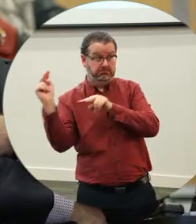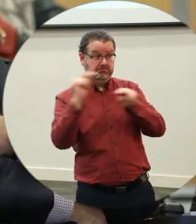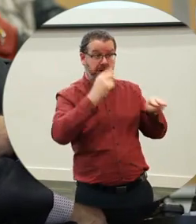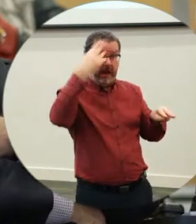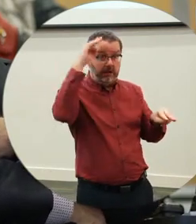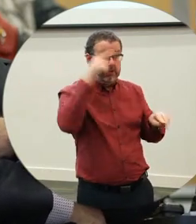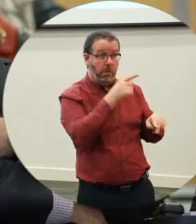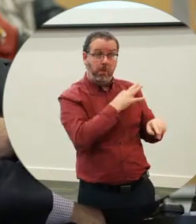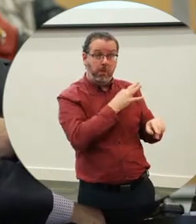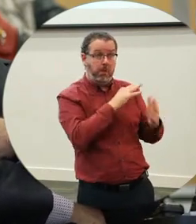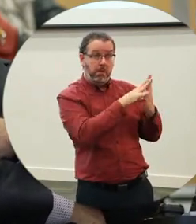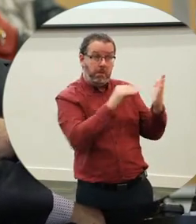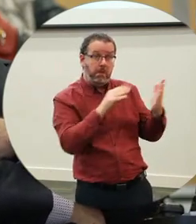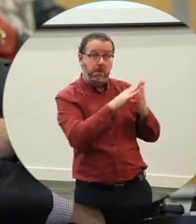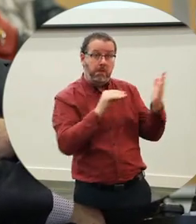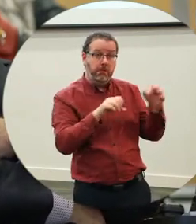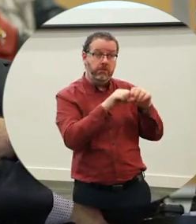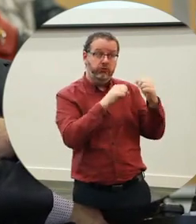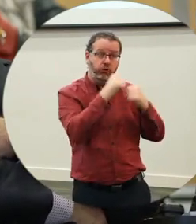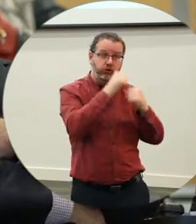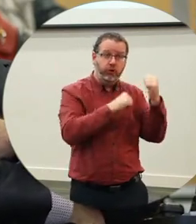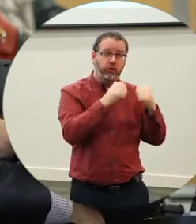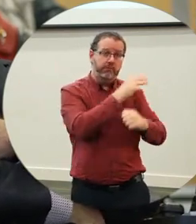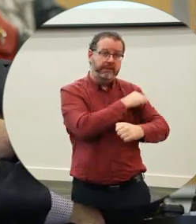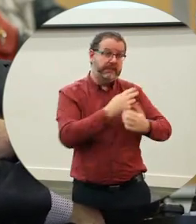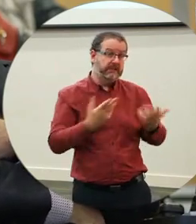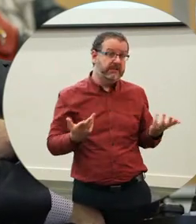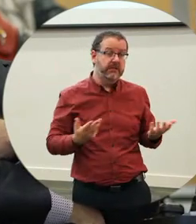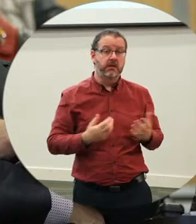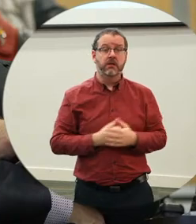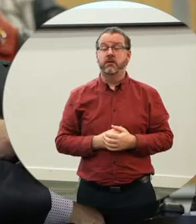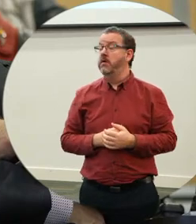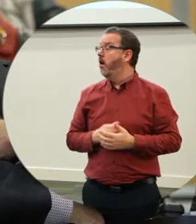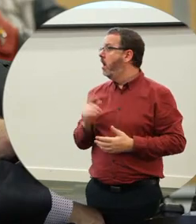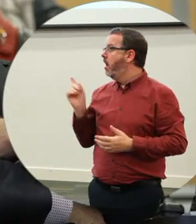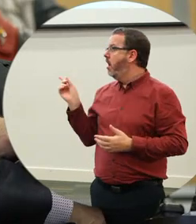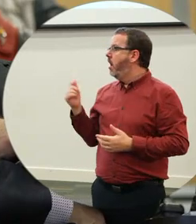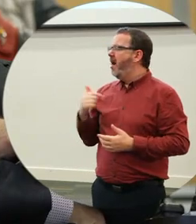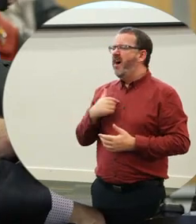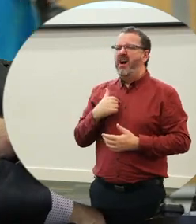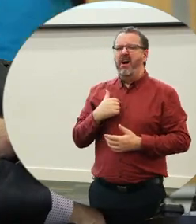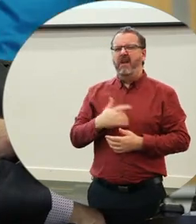I don't believe that there are any other